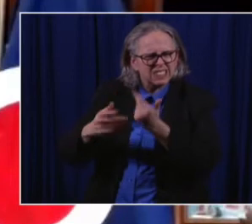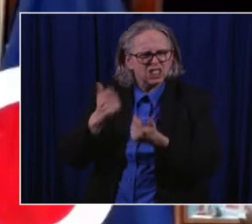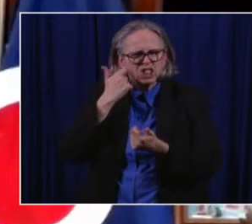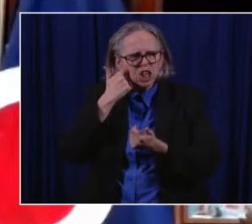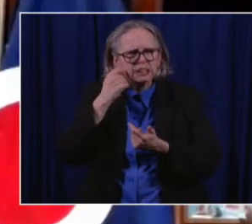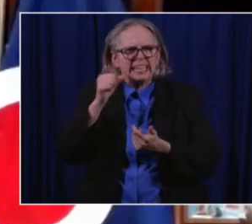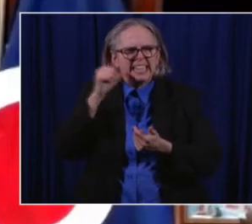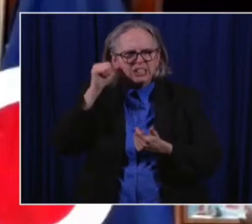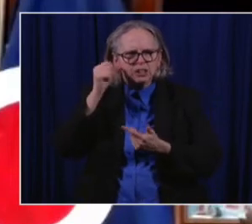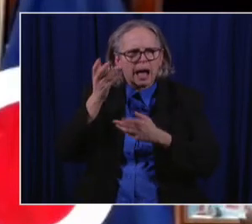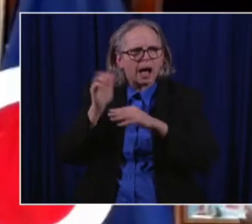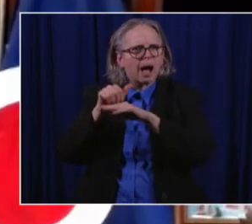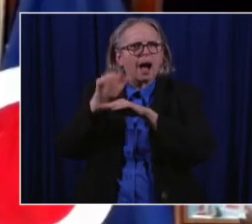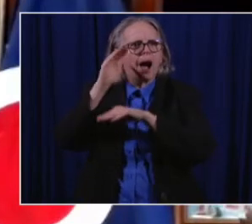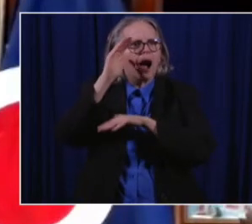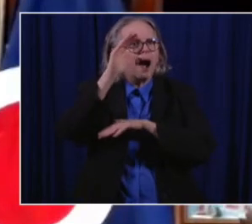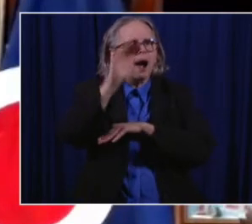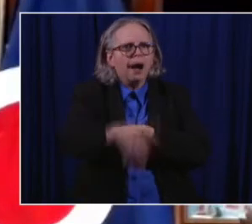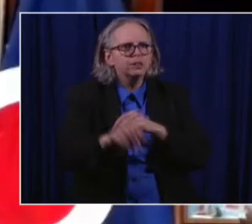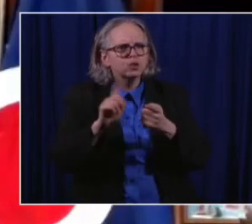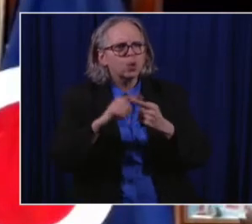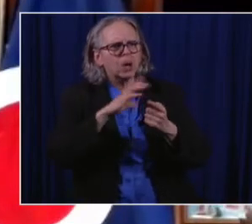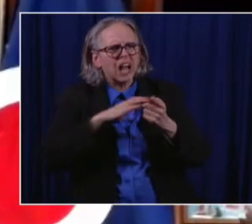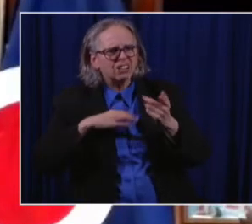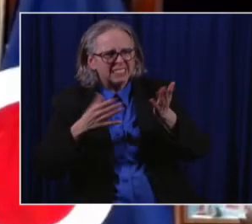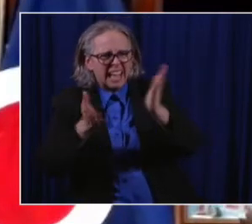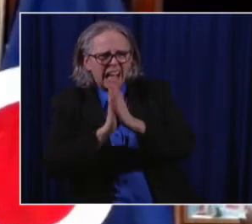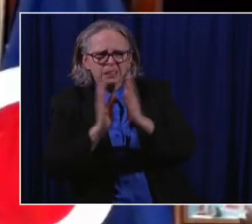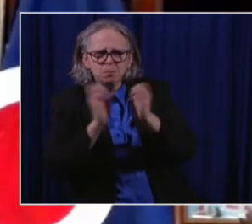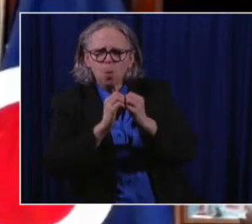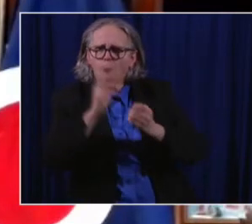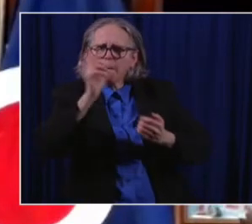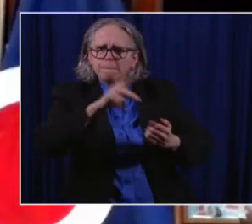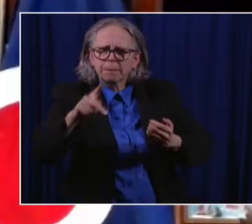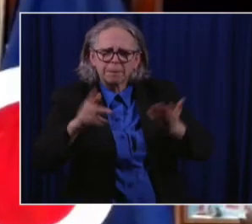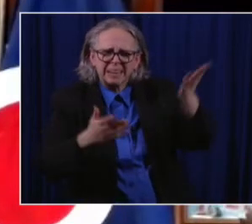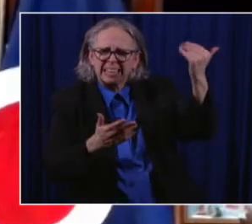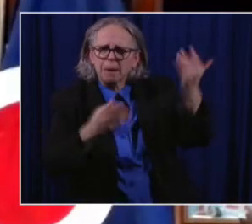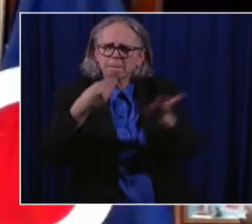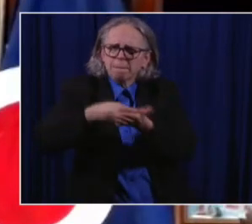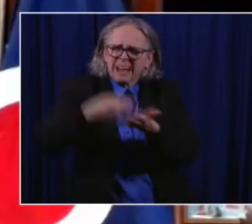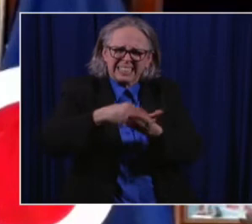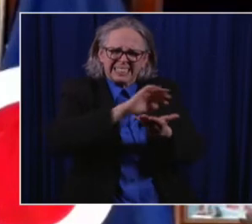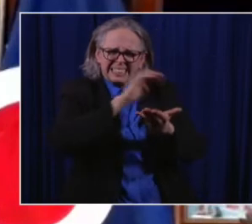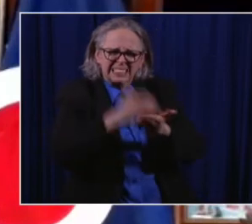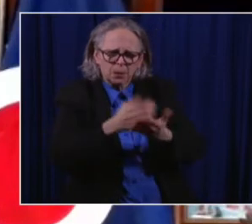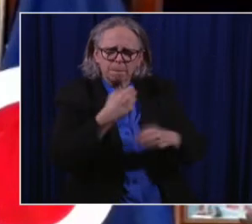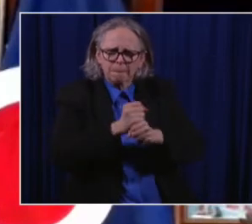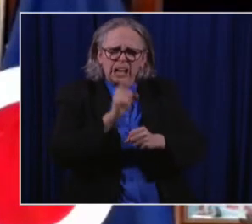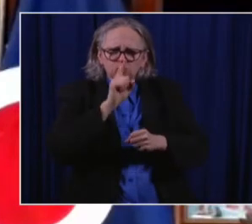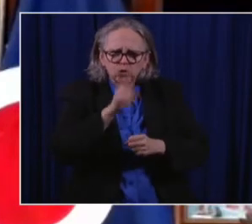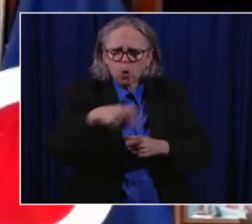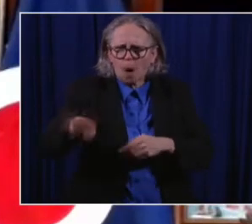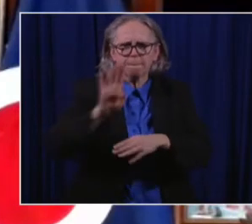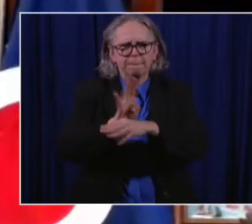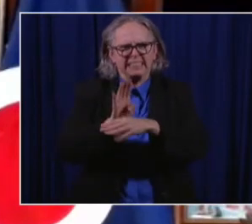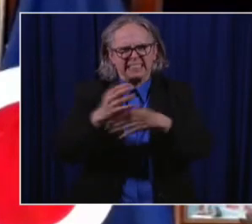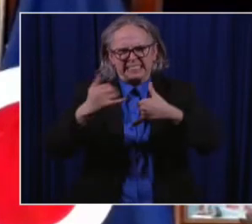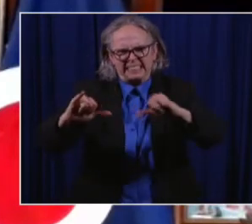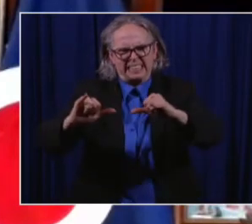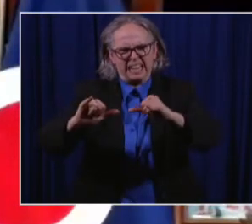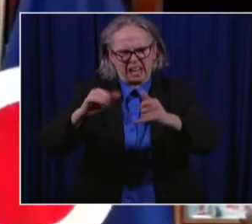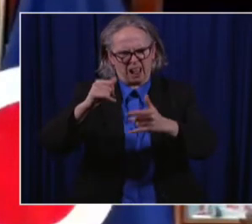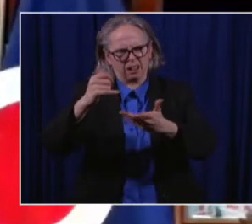round of PPP funding. They want to ensure that restaurants can deduct business expenses from